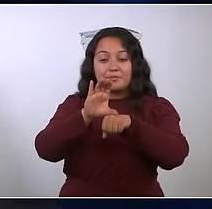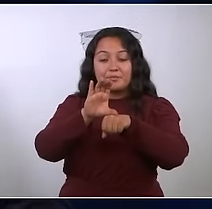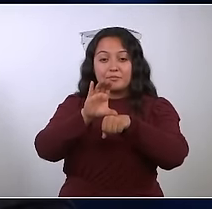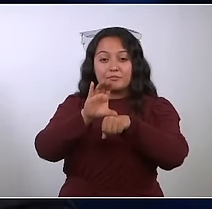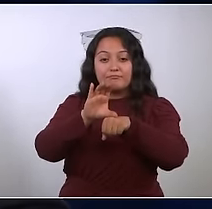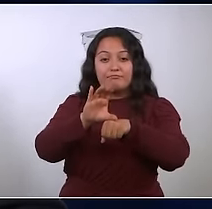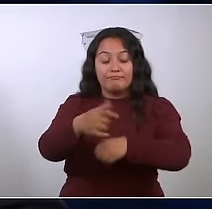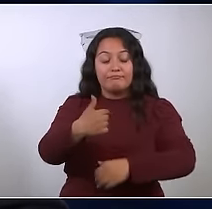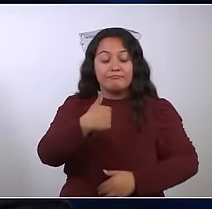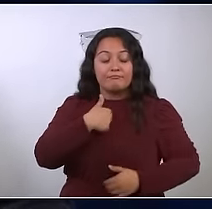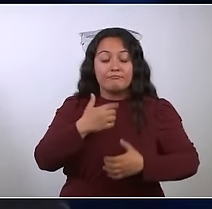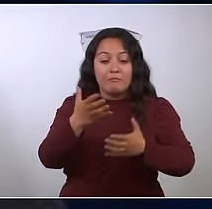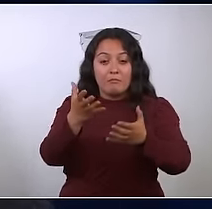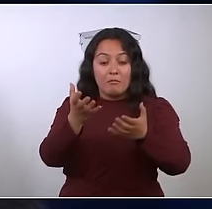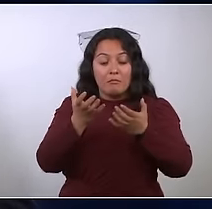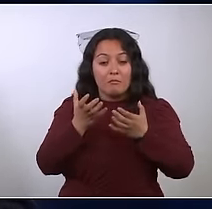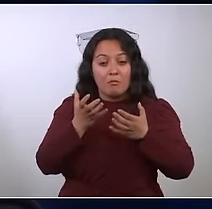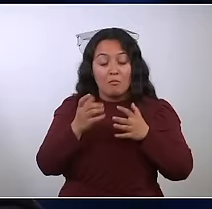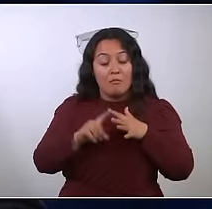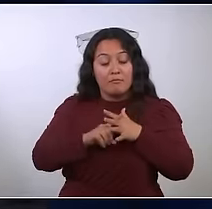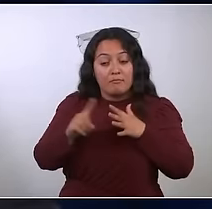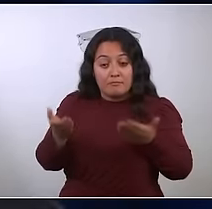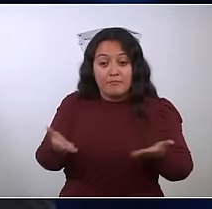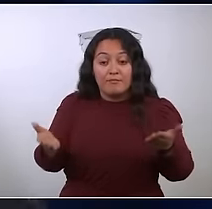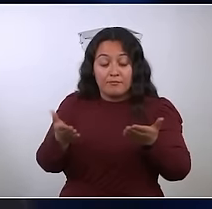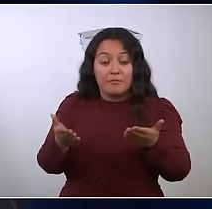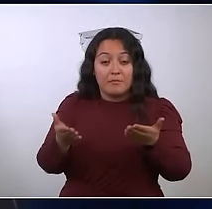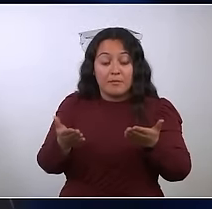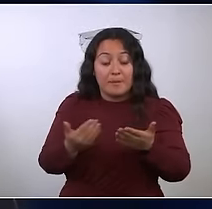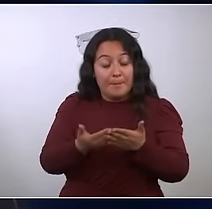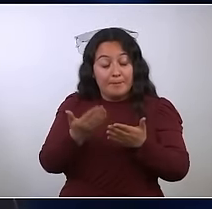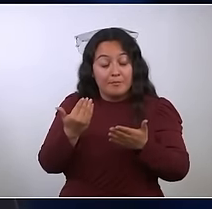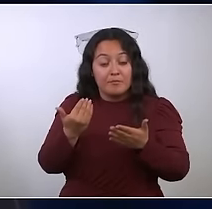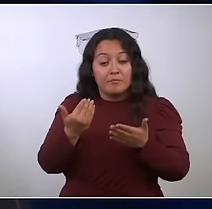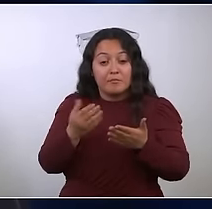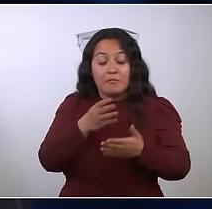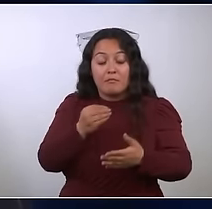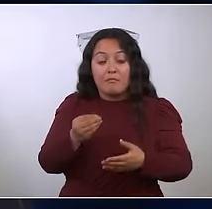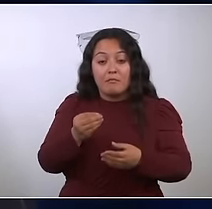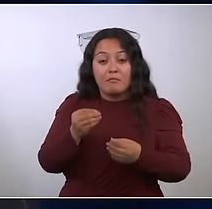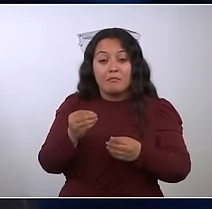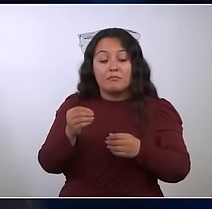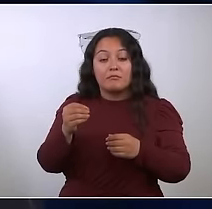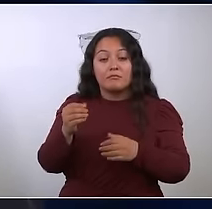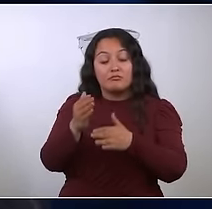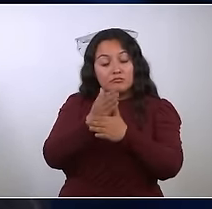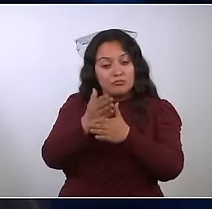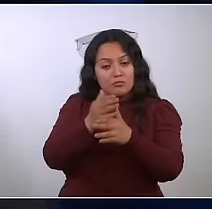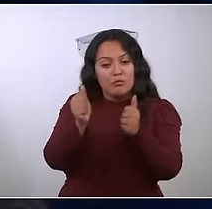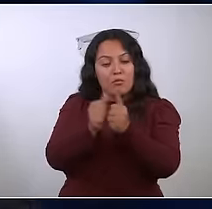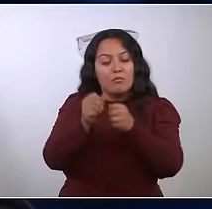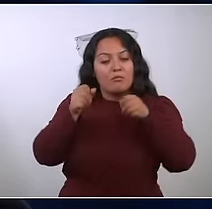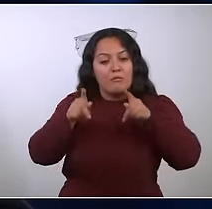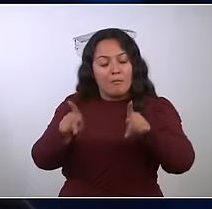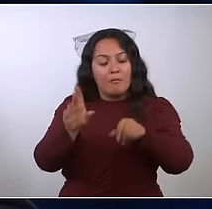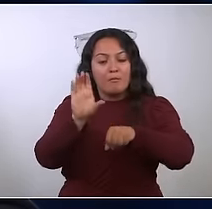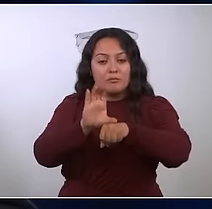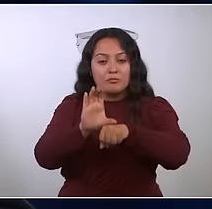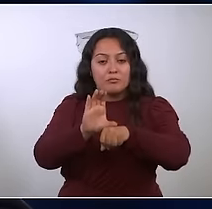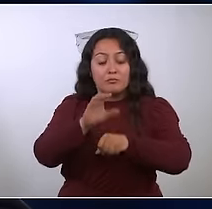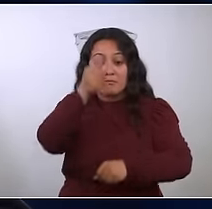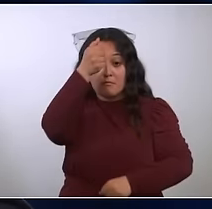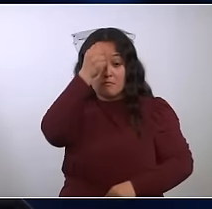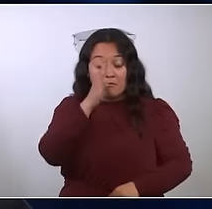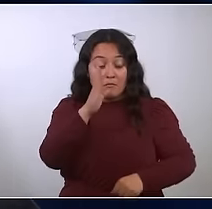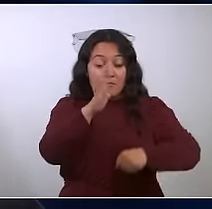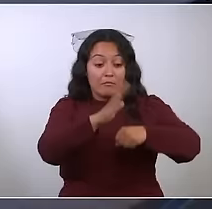iglesia, I want to leave this weekend by speaking to the apostolic church. Yo quiero irme este fin de semana con hablar a la iglesia apostólica. That God is calling us